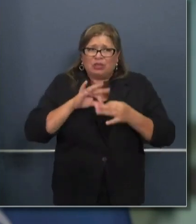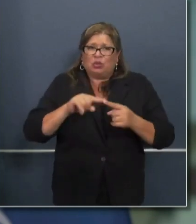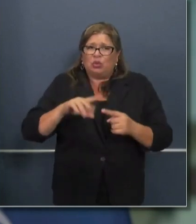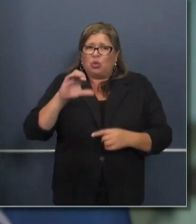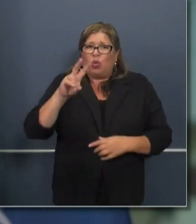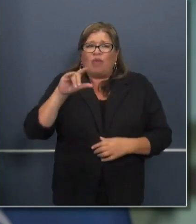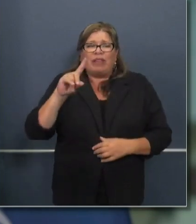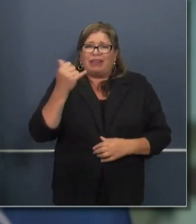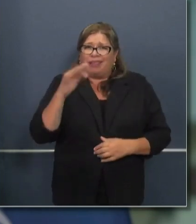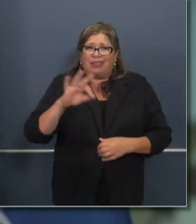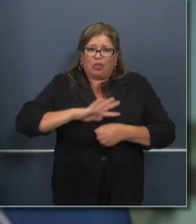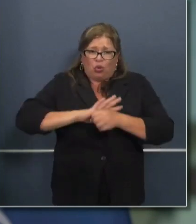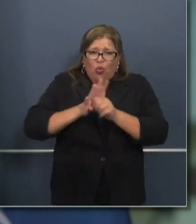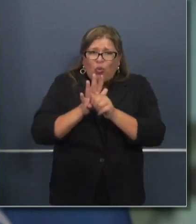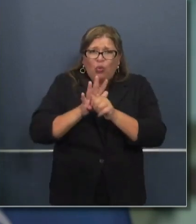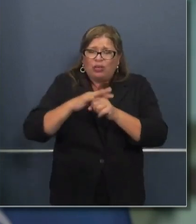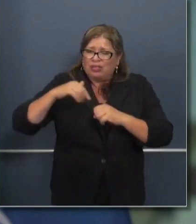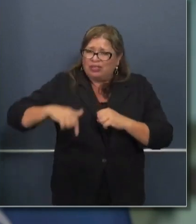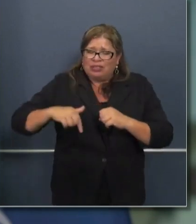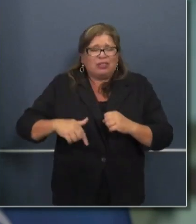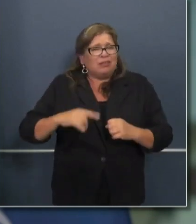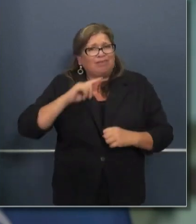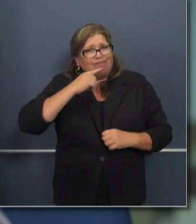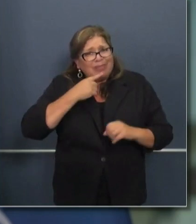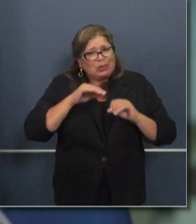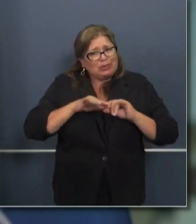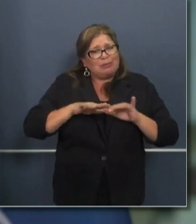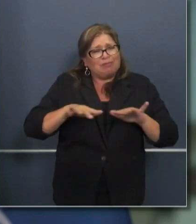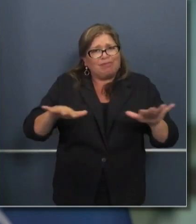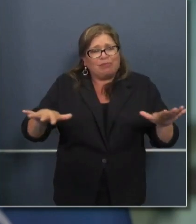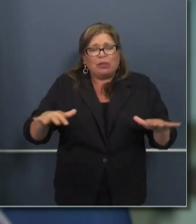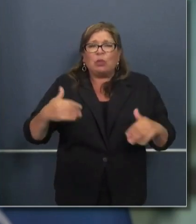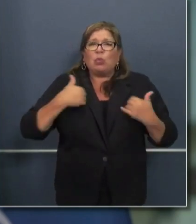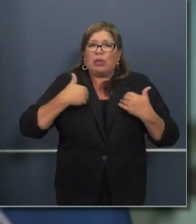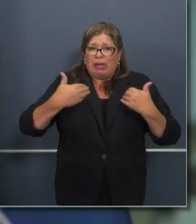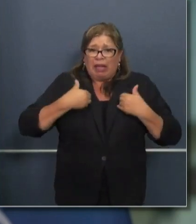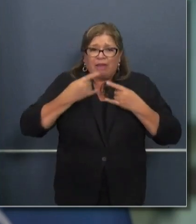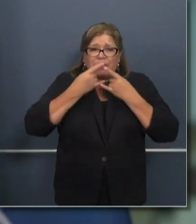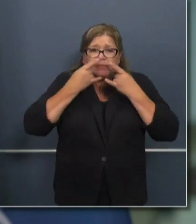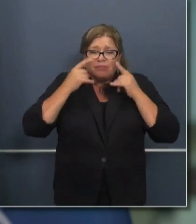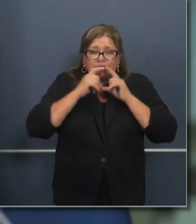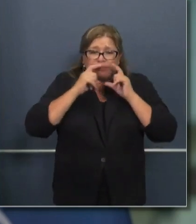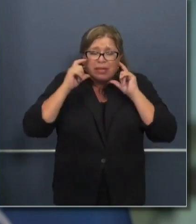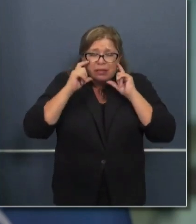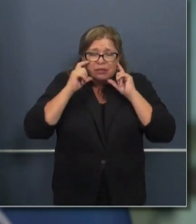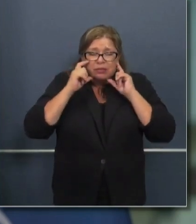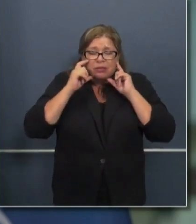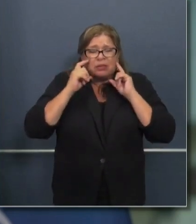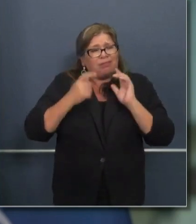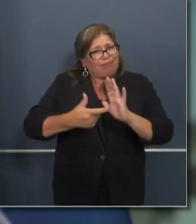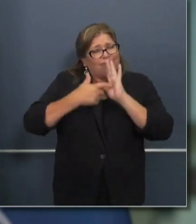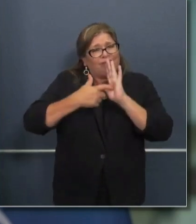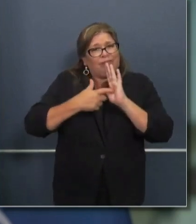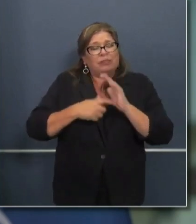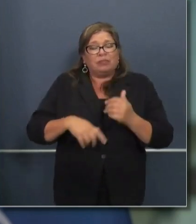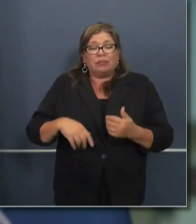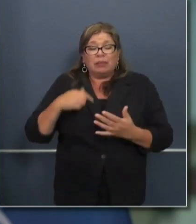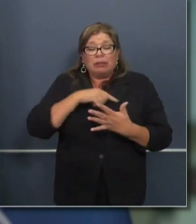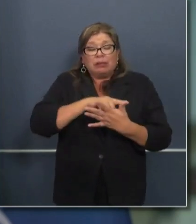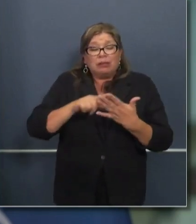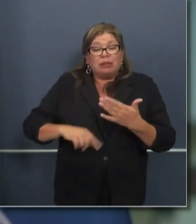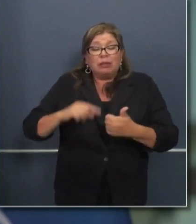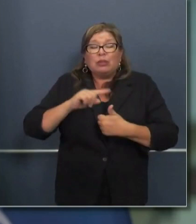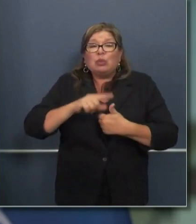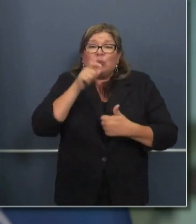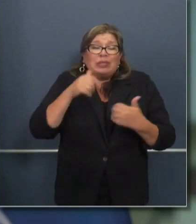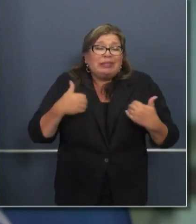have a mandate for wearing face masks. There are exclusions based upon mean, a toddler, 1-2 years of age, people